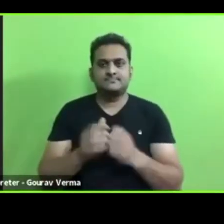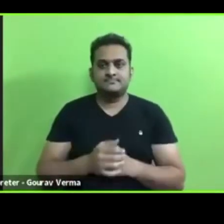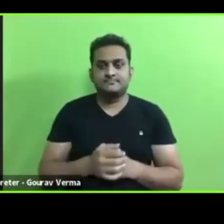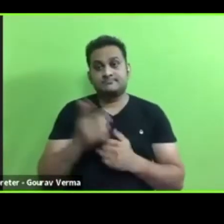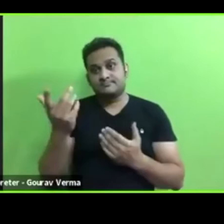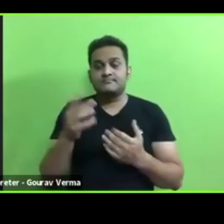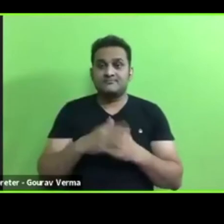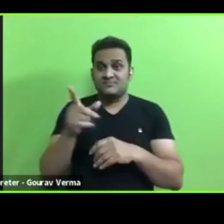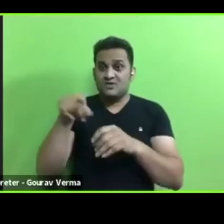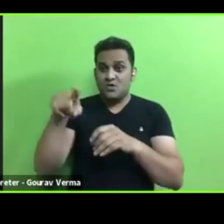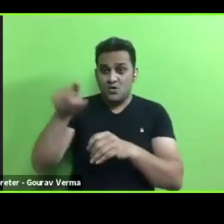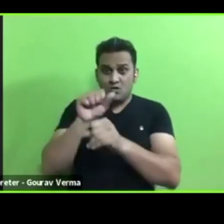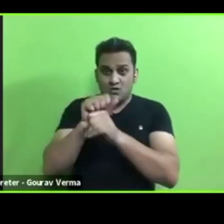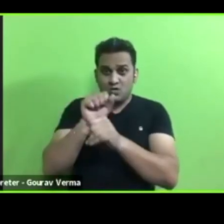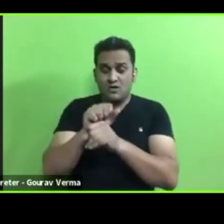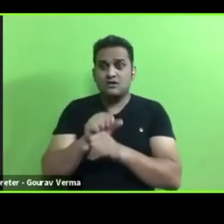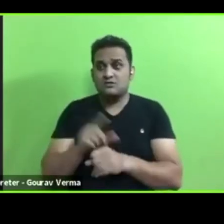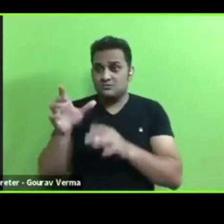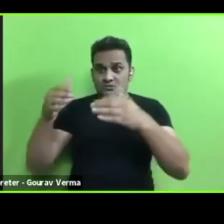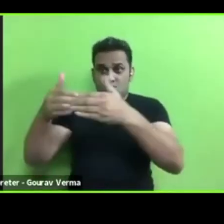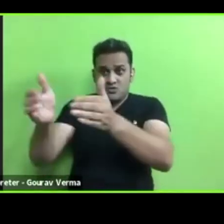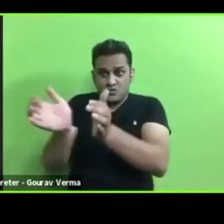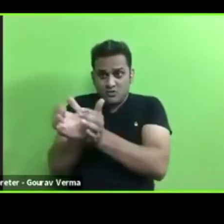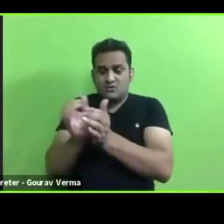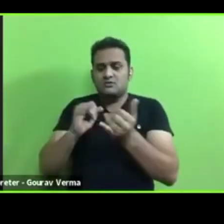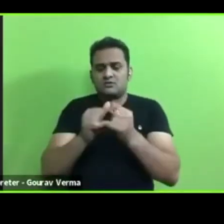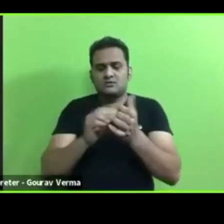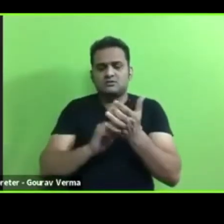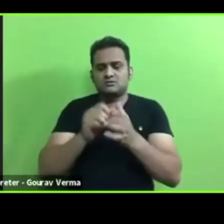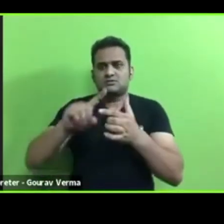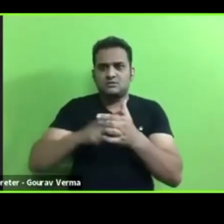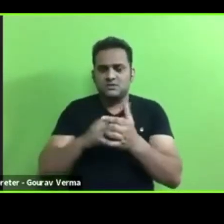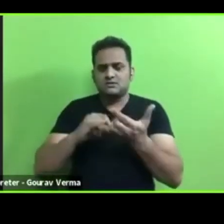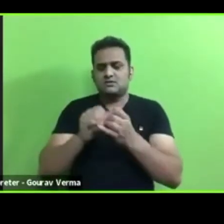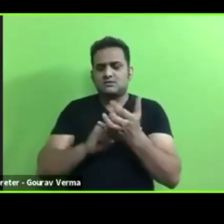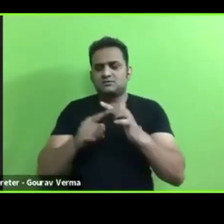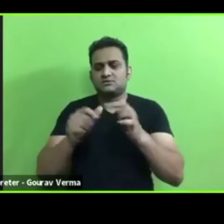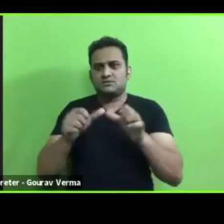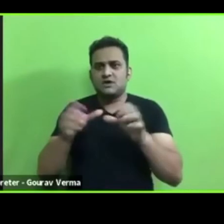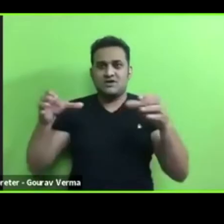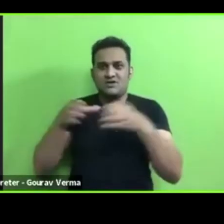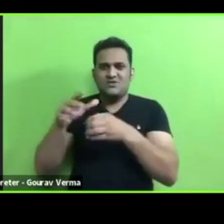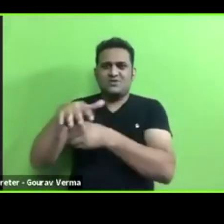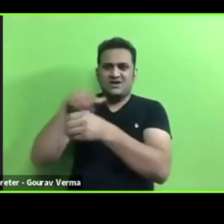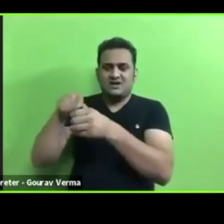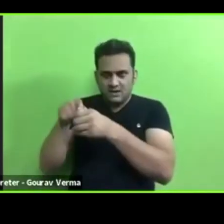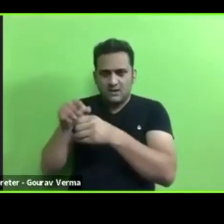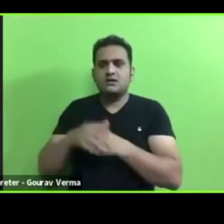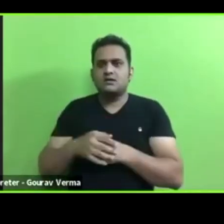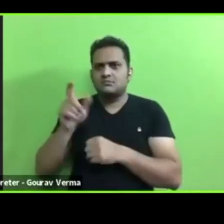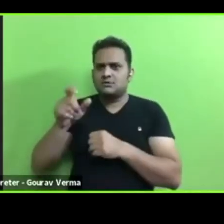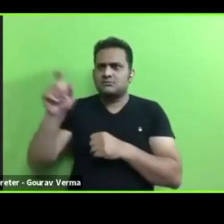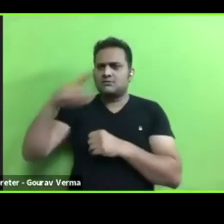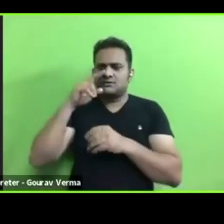work of your Samaj Samta Sangh, educated and social reformist youth need to be attracted to